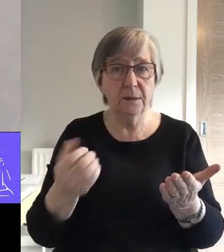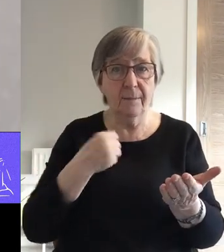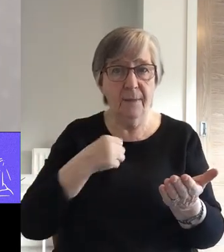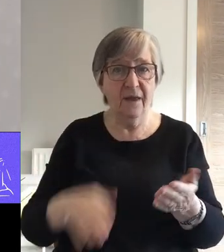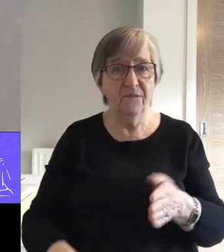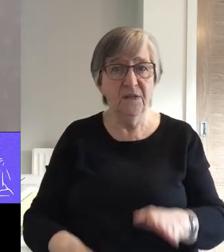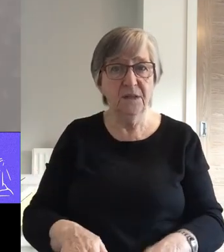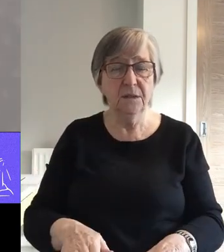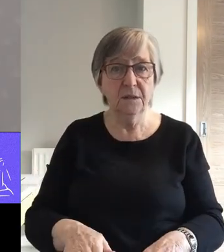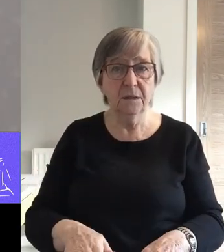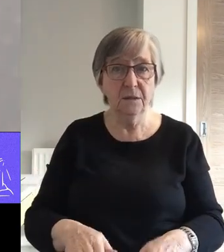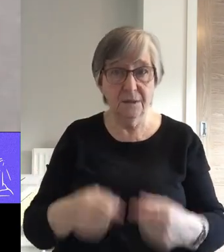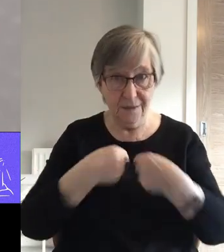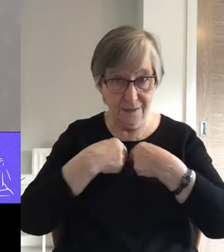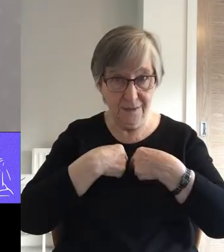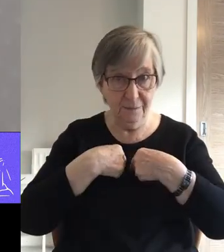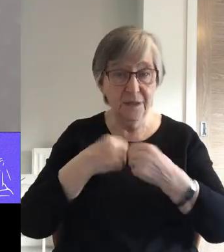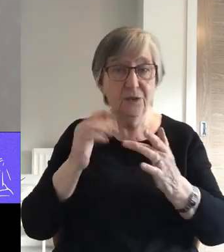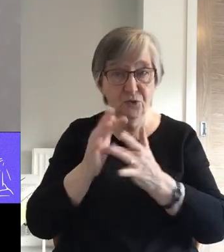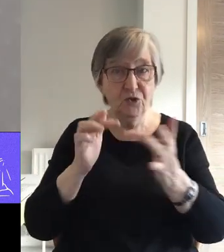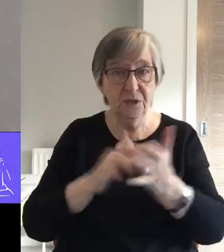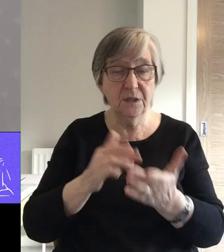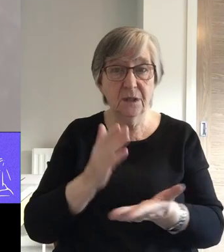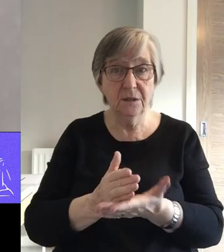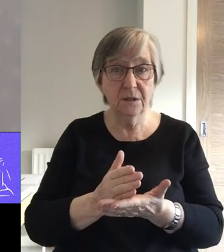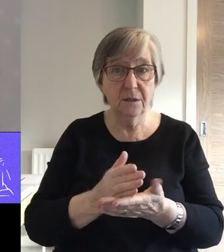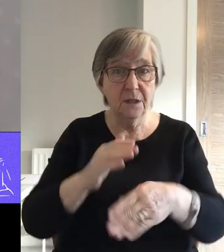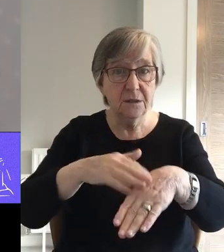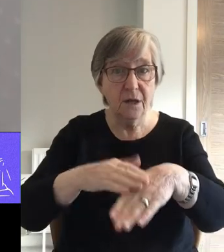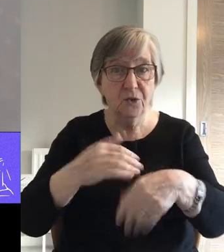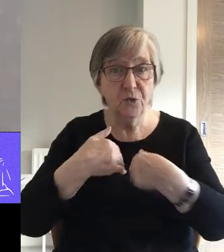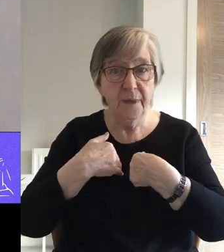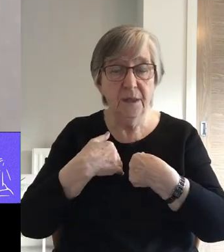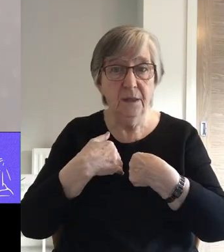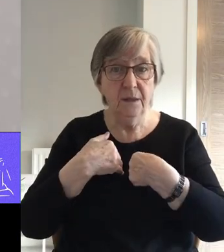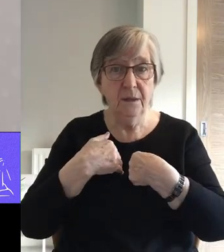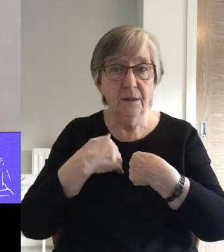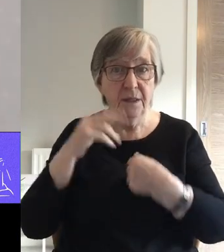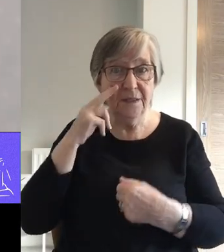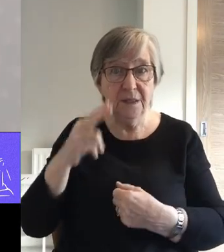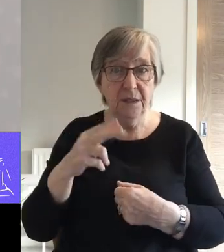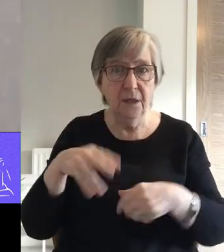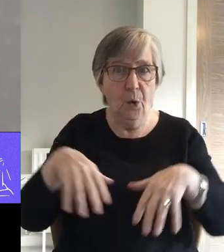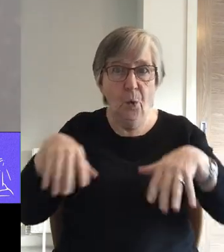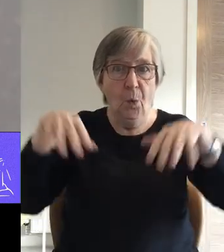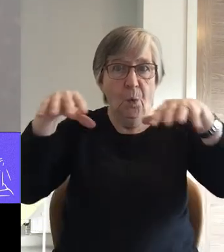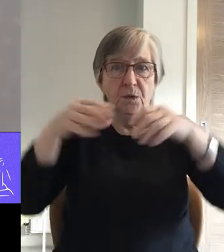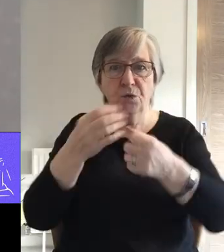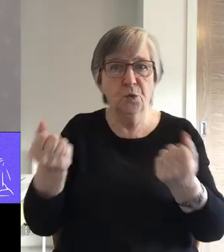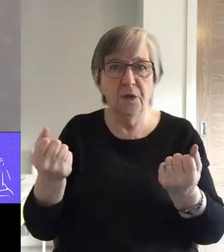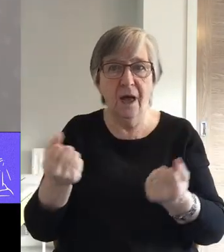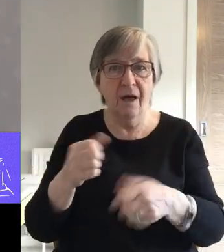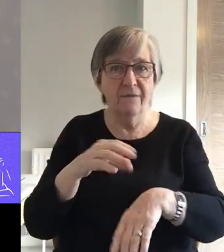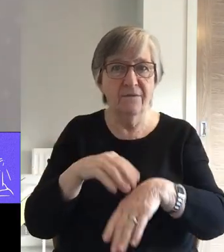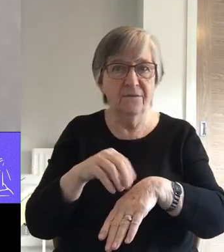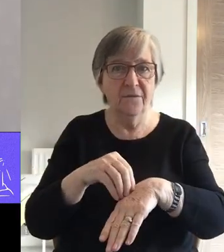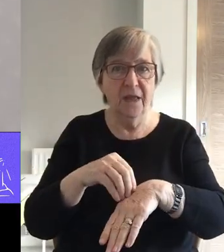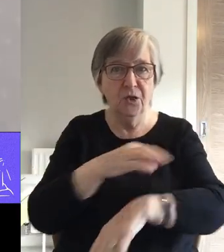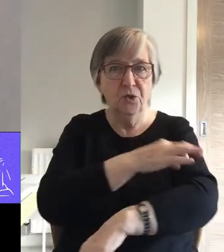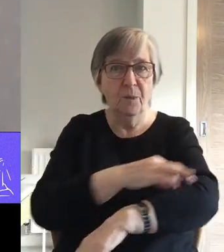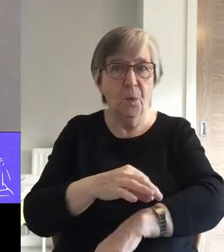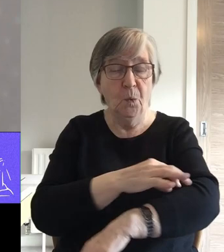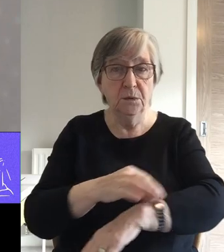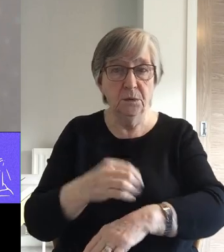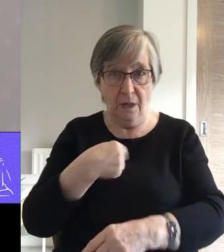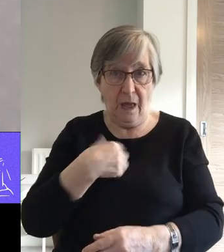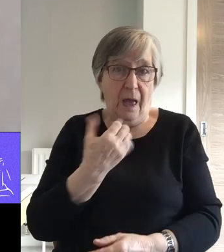feet. It is I myself. Touch me and see. A ghost does not have flesh and bones as